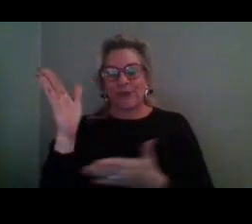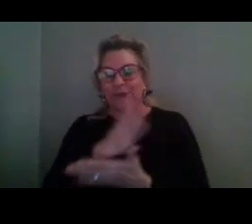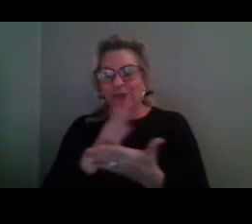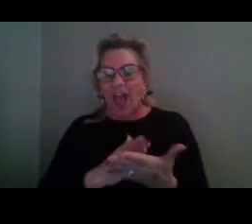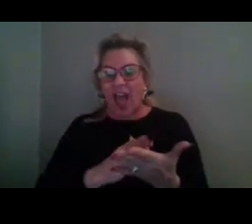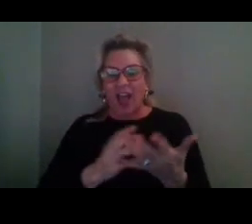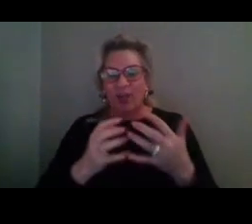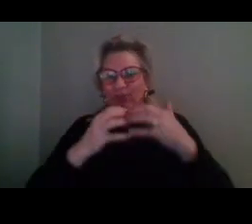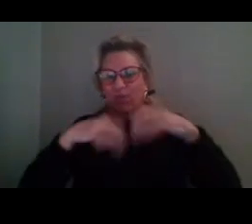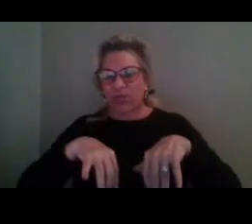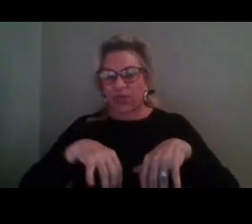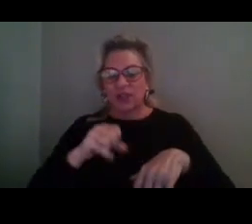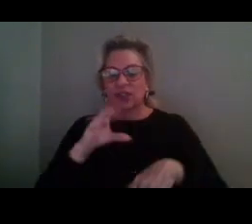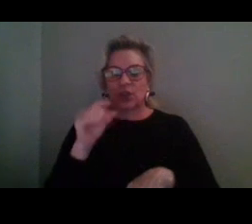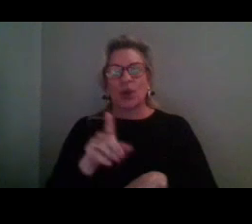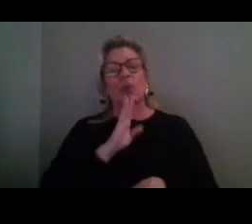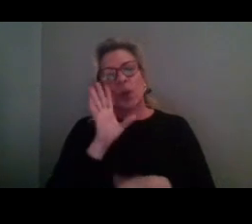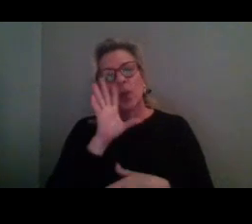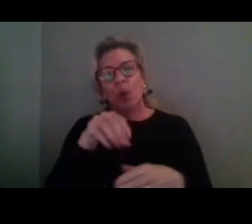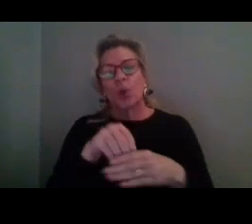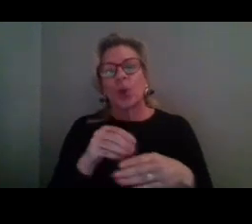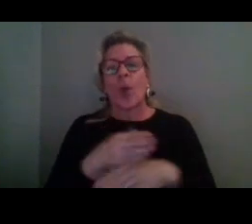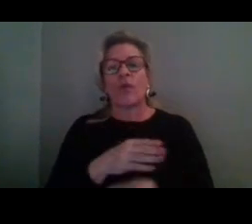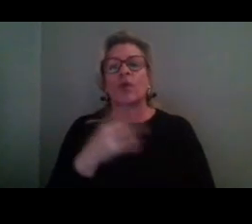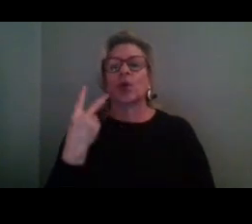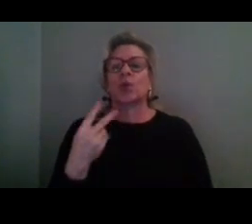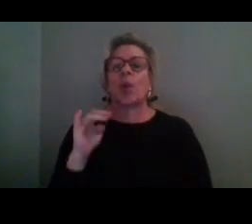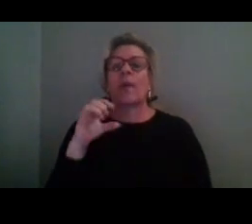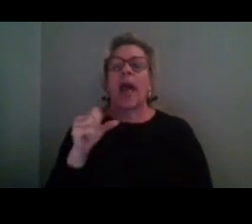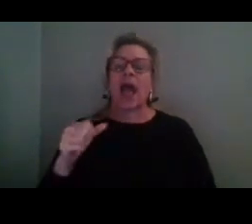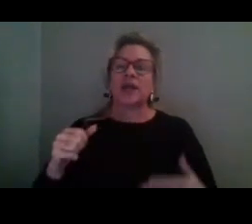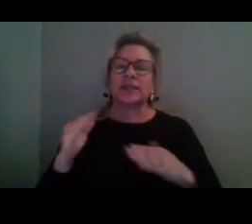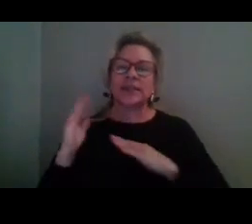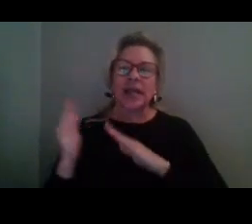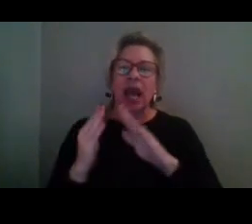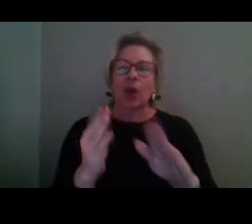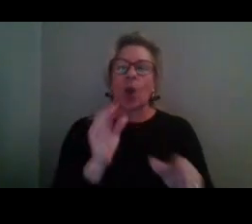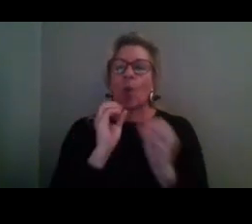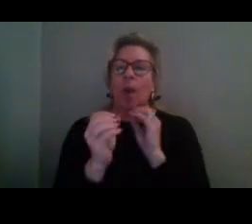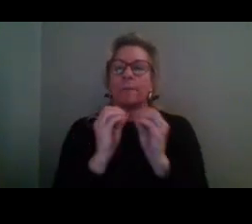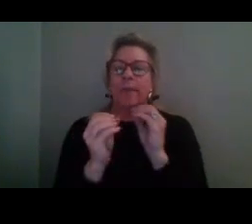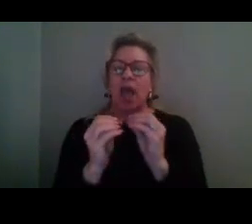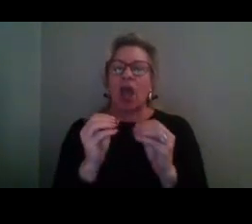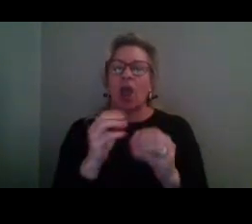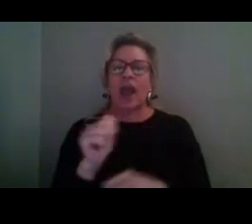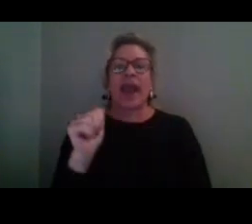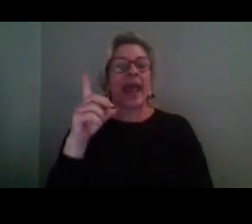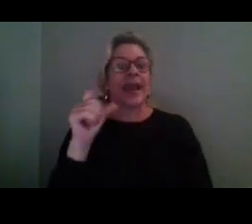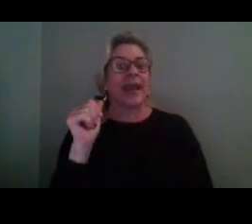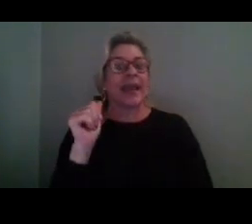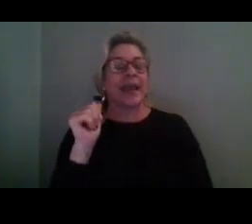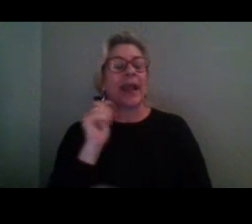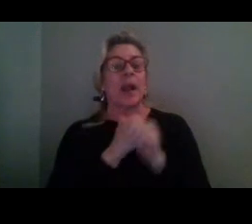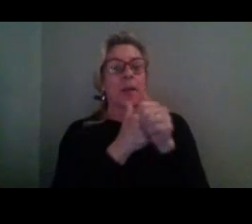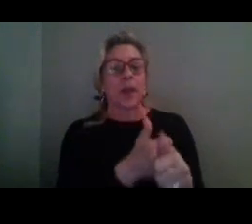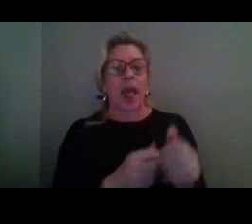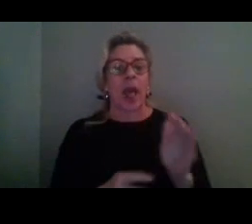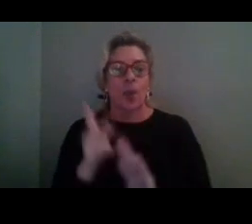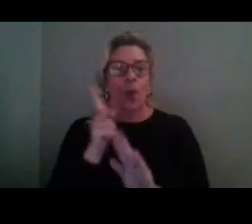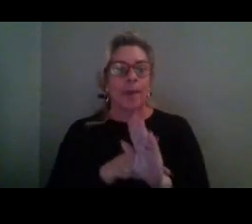And so this will include over 2 miles of new sidewalks, repaired sidewalks, and ADA compliant curb ramps.